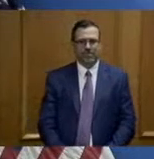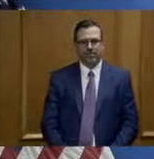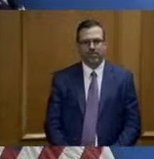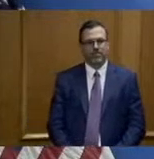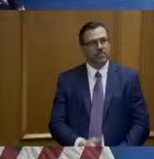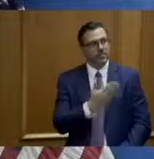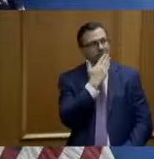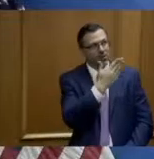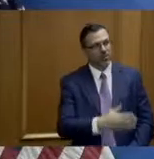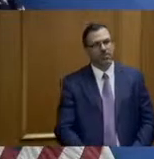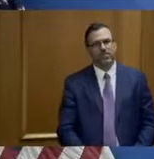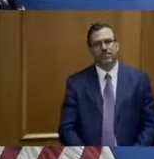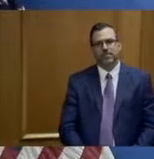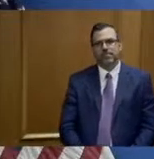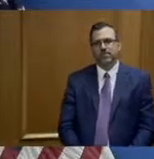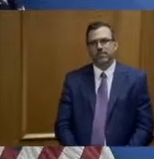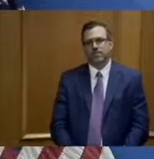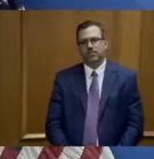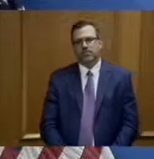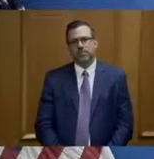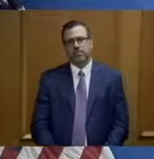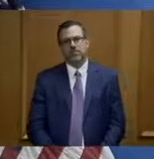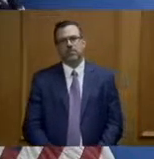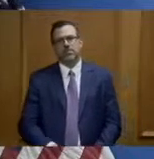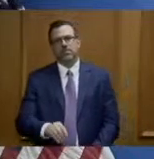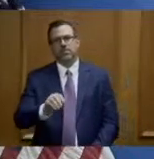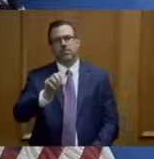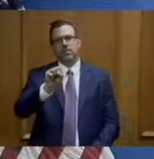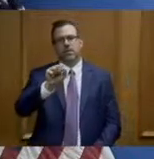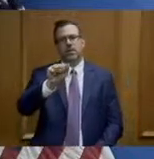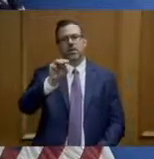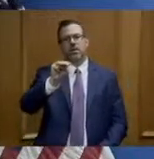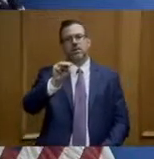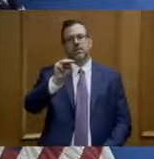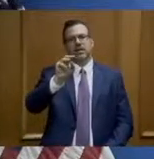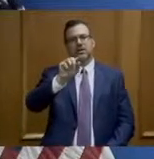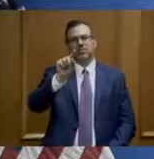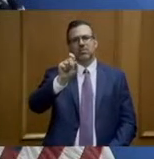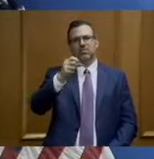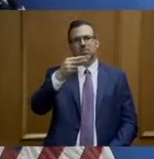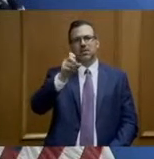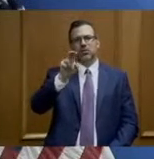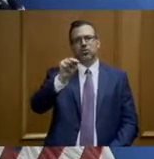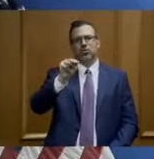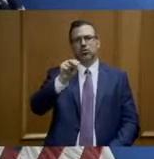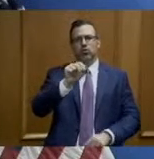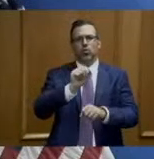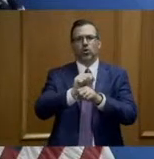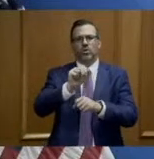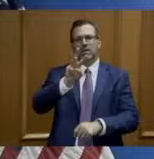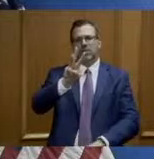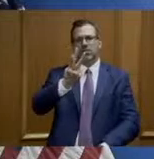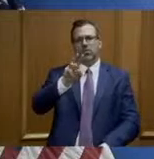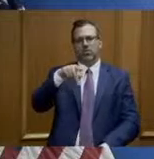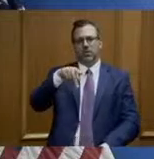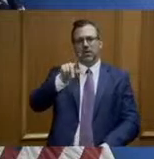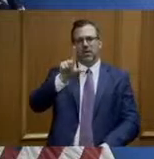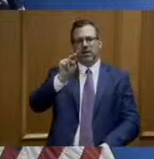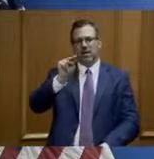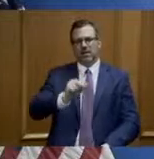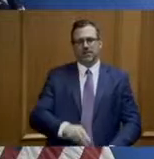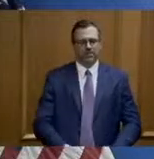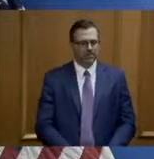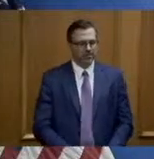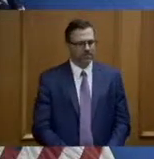Okay, thank you. Thank you. Next, we'll go to Sam Zern with WPLN. Sam, your line is open.